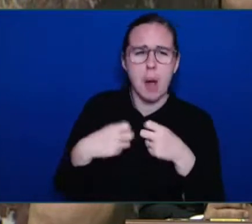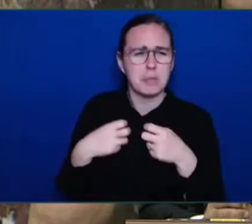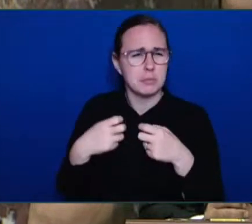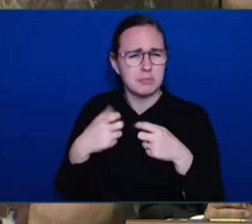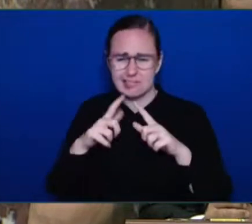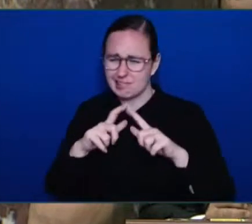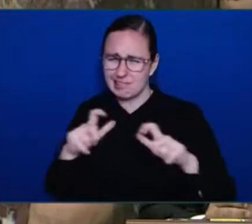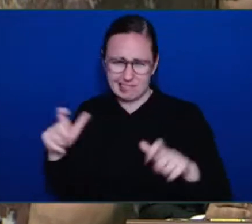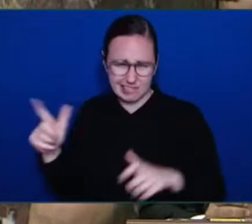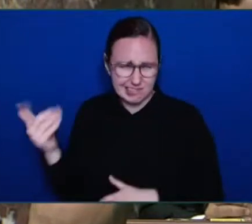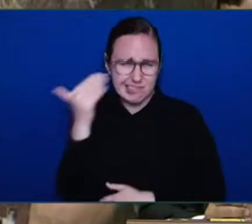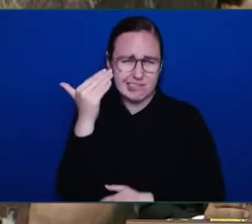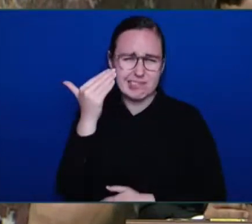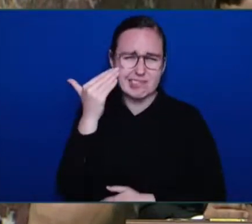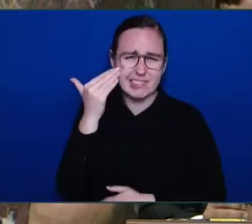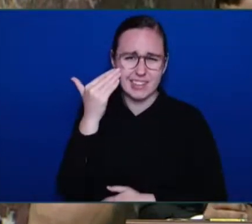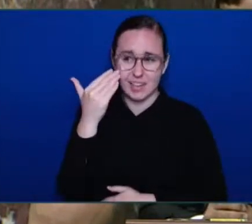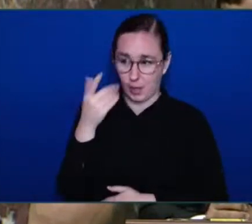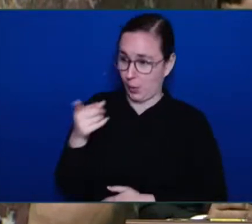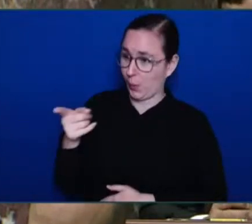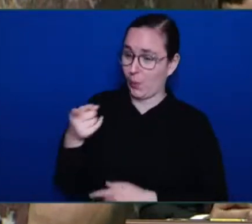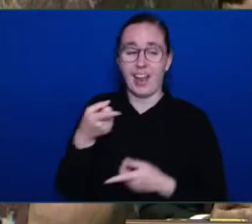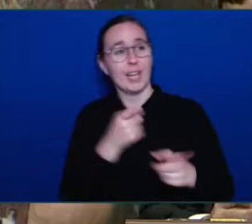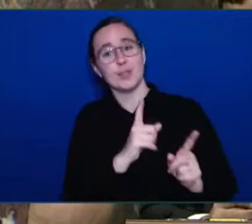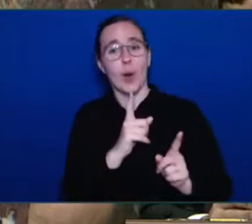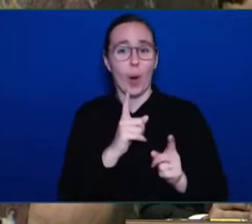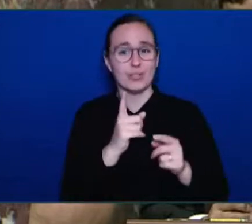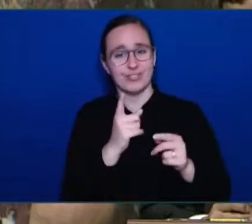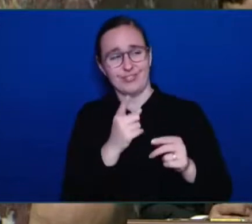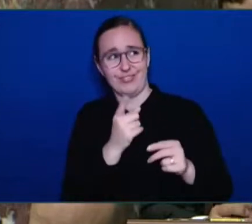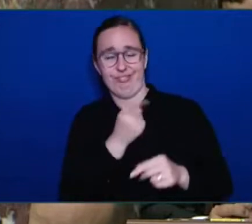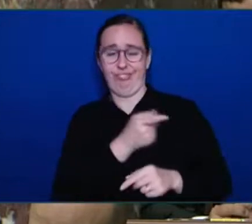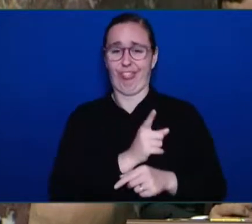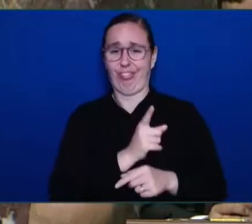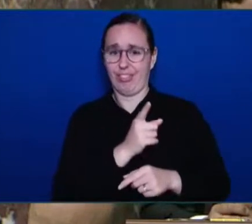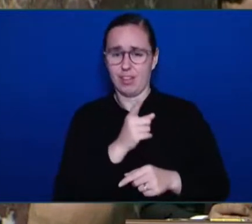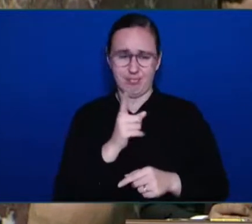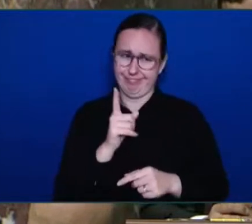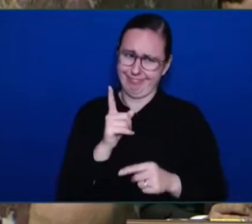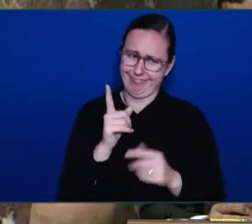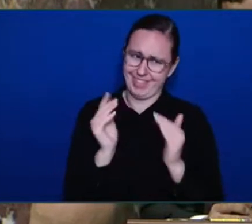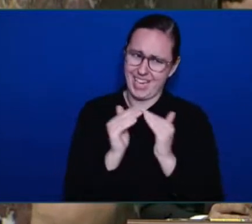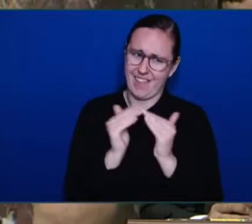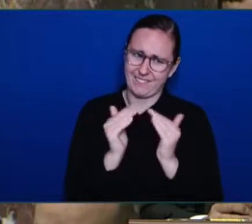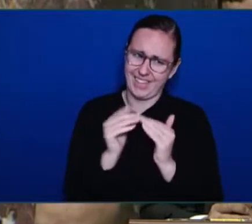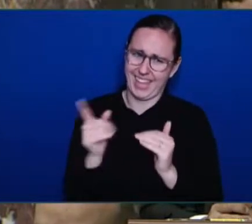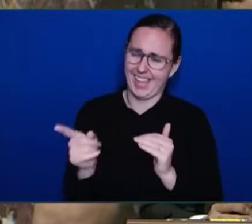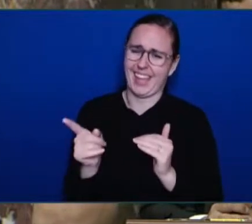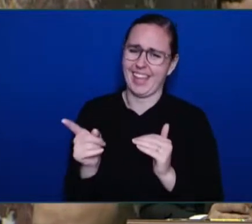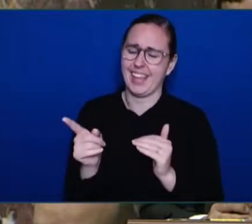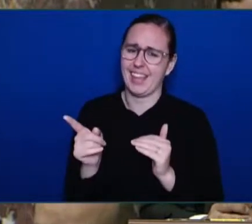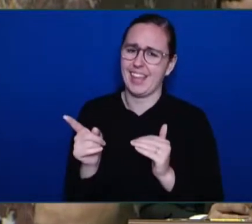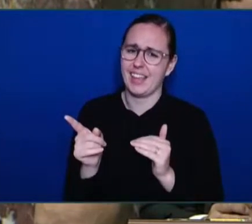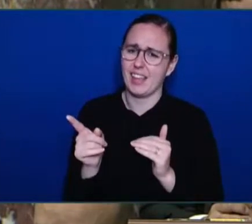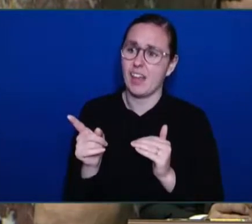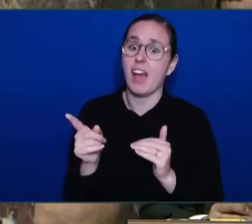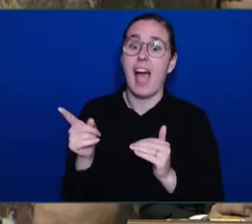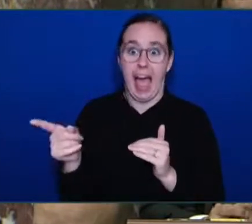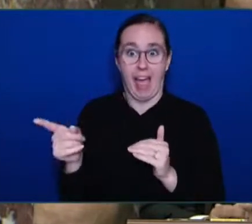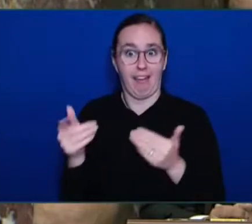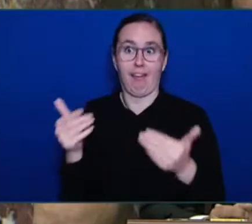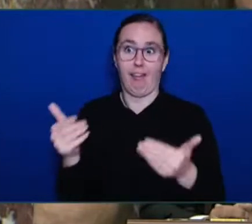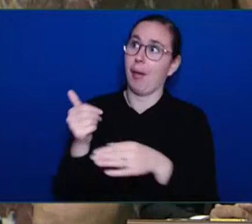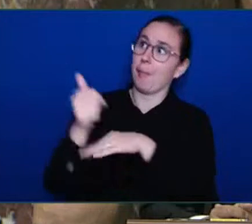that we are merely blaming the federal government is simply not right. We need to partner with the federal government. Now, perhaps the